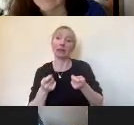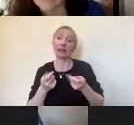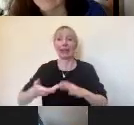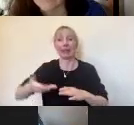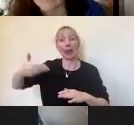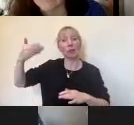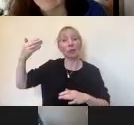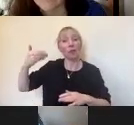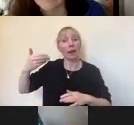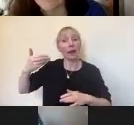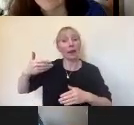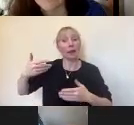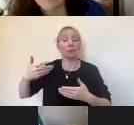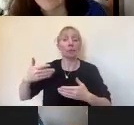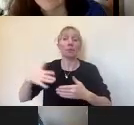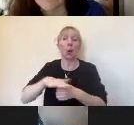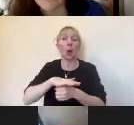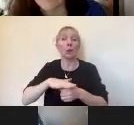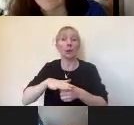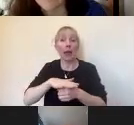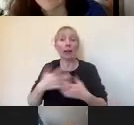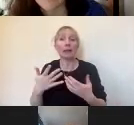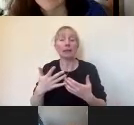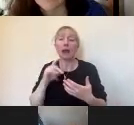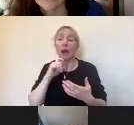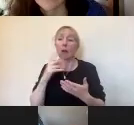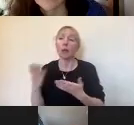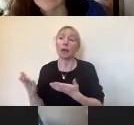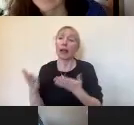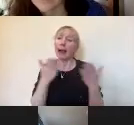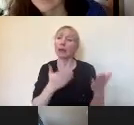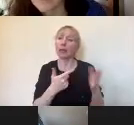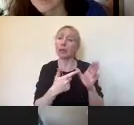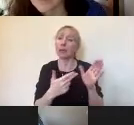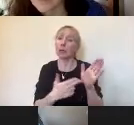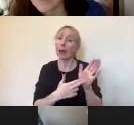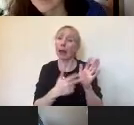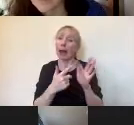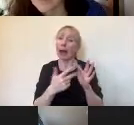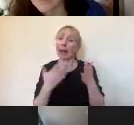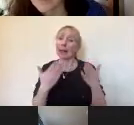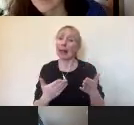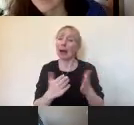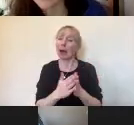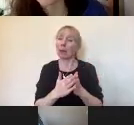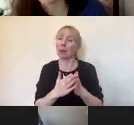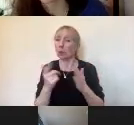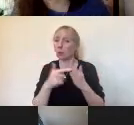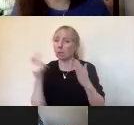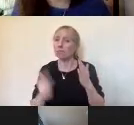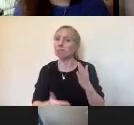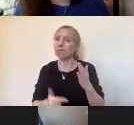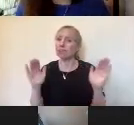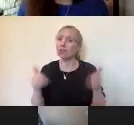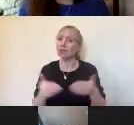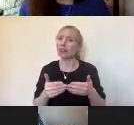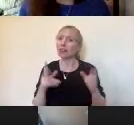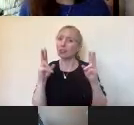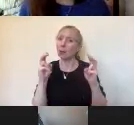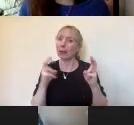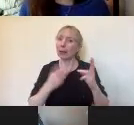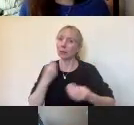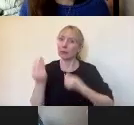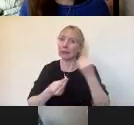I'm going to hand over to Anne now to give a more kind of thorough introduction to the topic and explain a little bit about